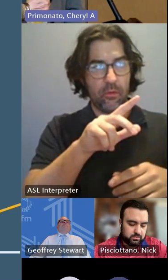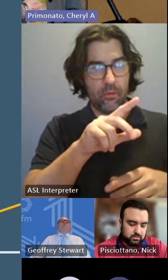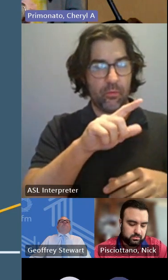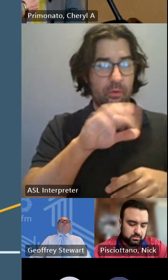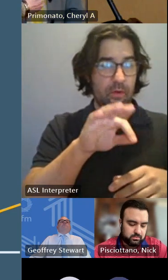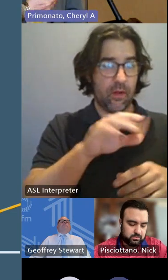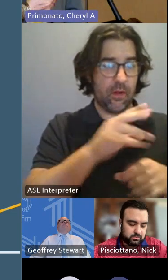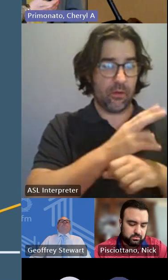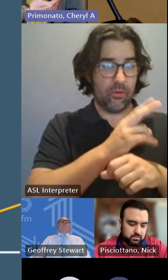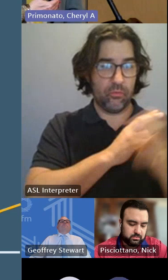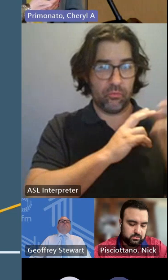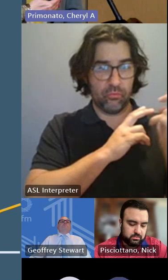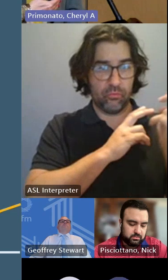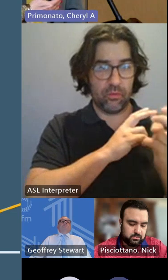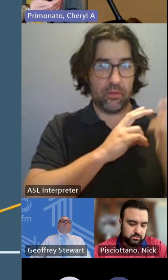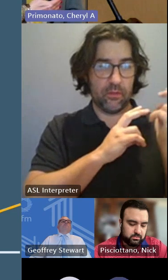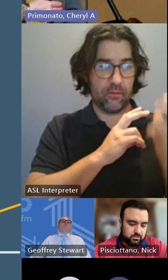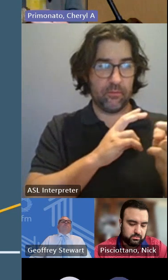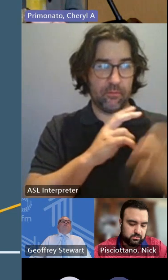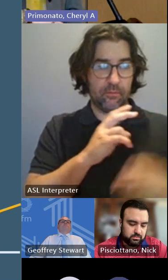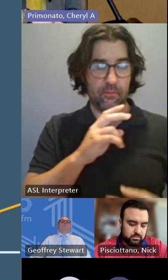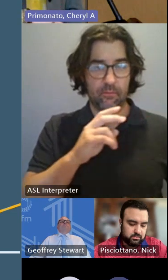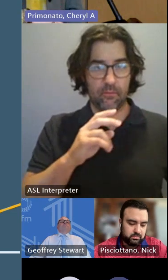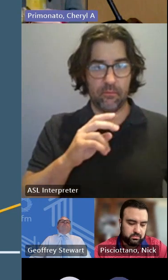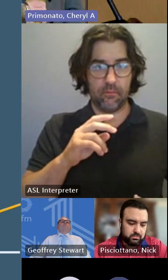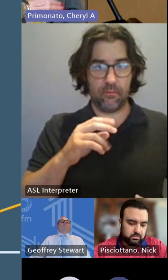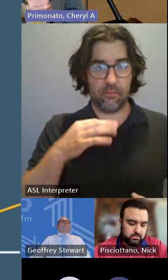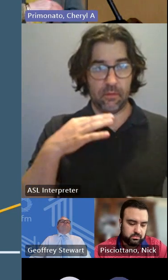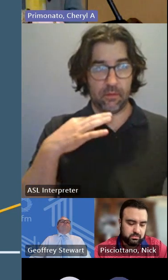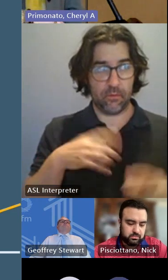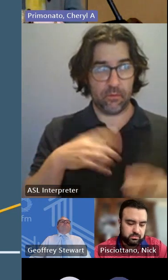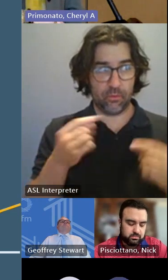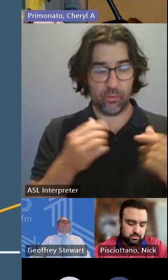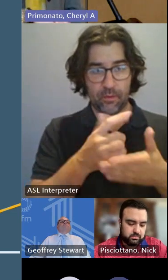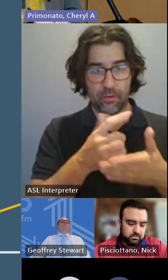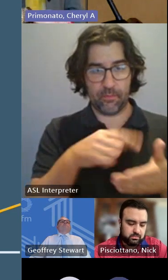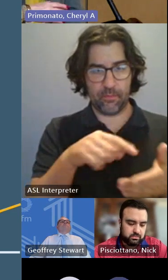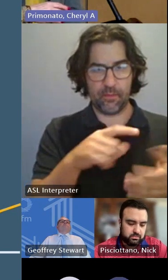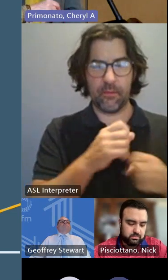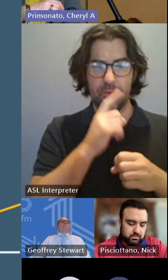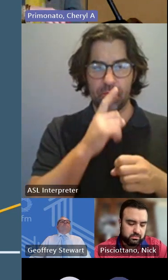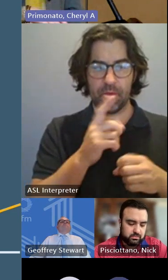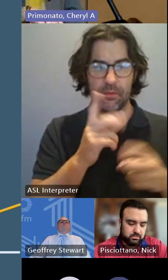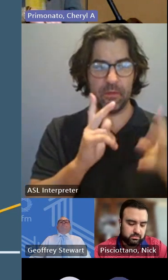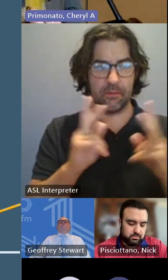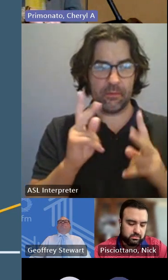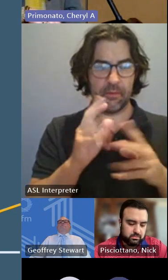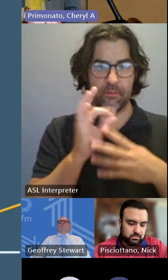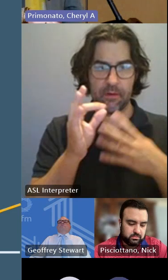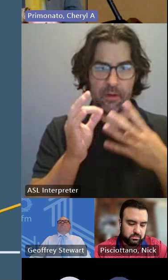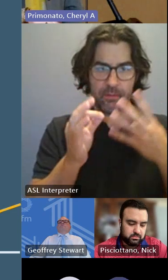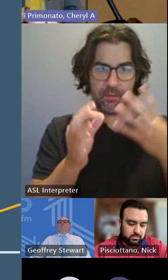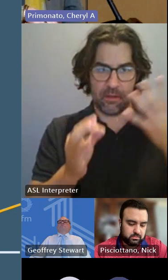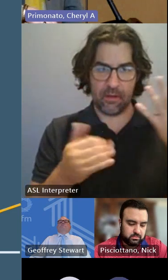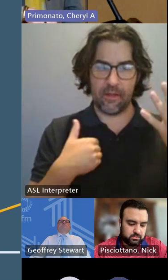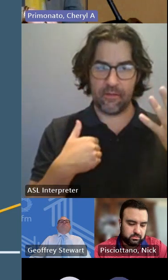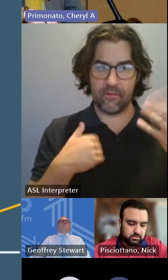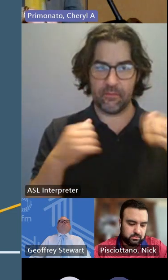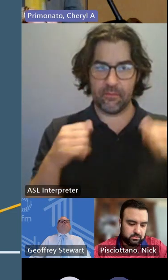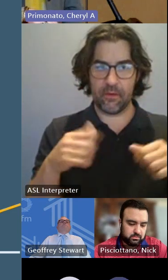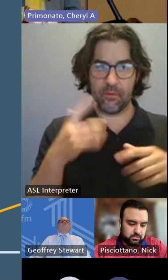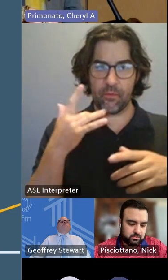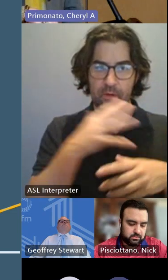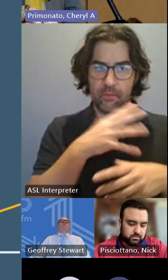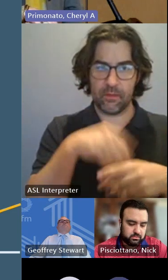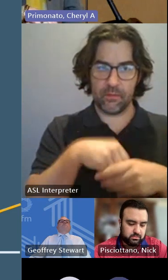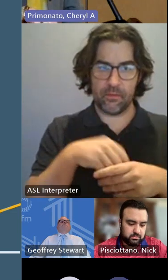transit. Is there a benefit that we can do that can help out for them? So just make sure that our folks here have as many options as possible to be able to participate